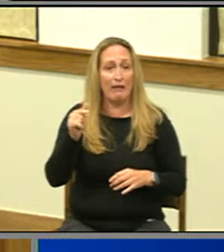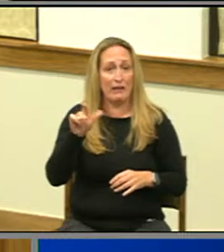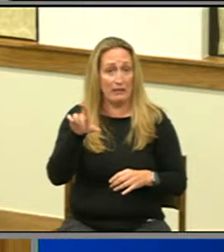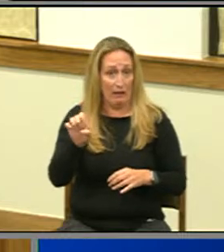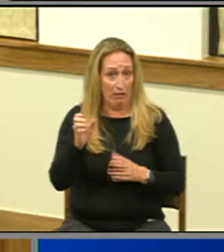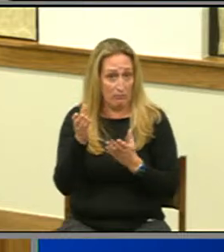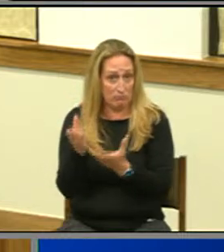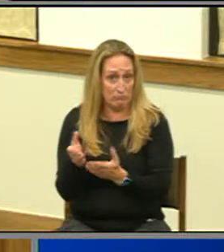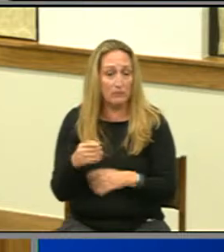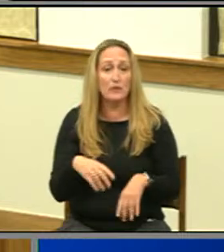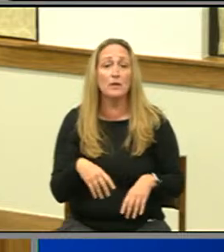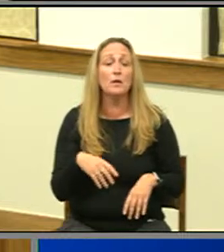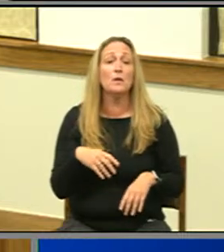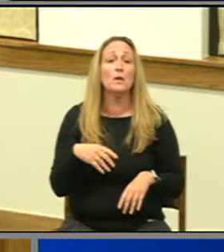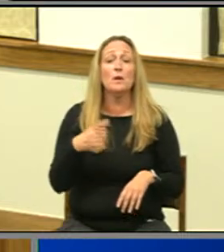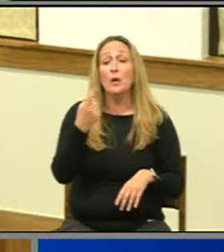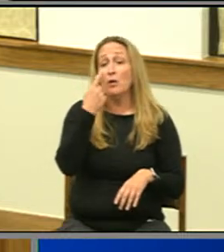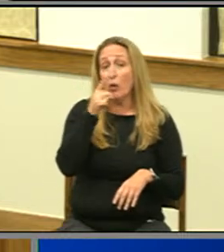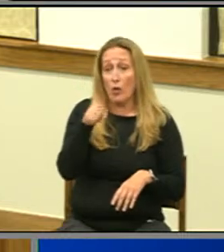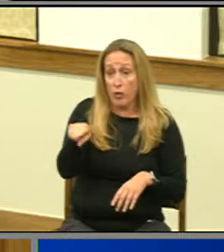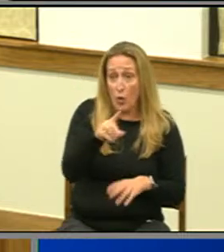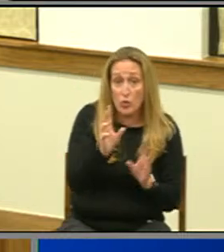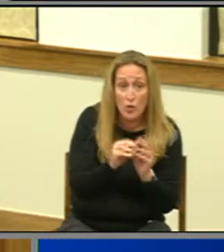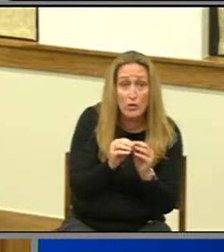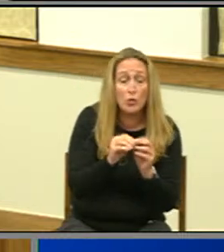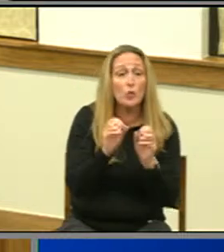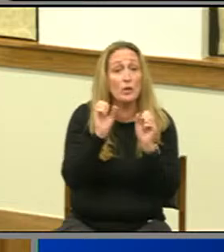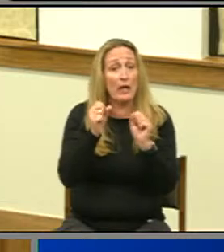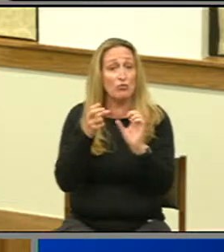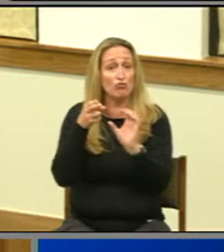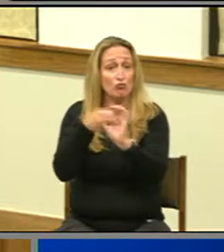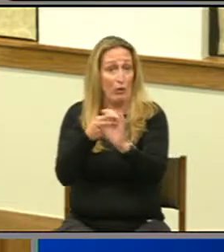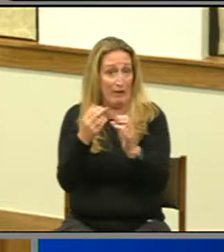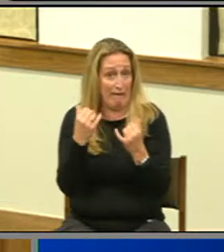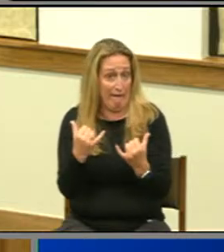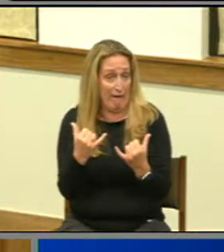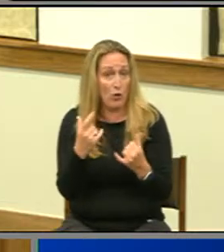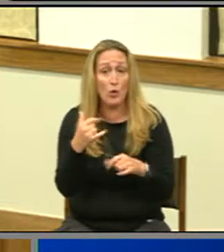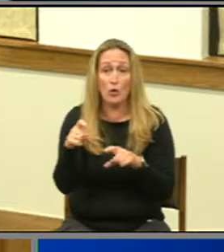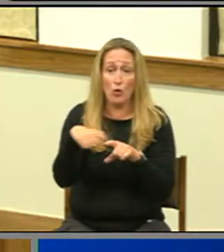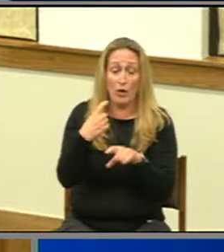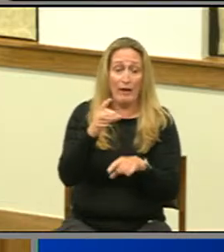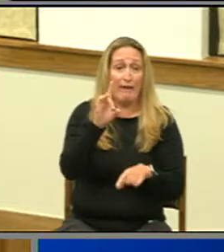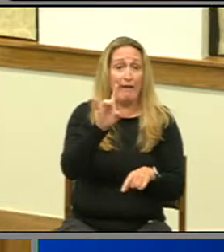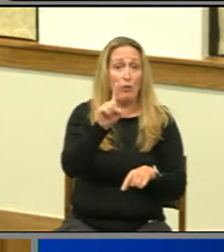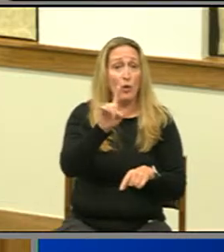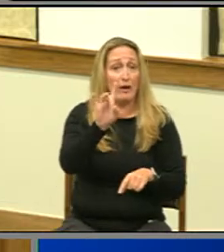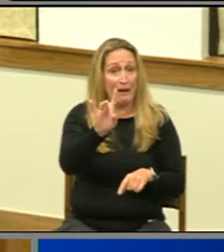youtube.com/MyGlendale. So for the callers who they can join us now. They can call at